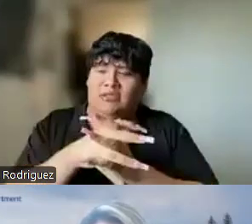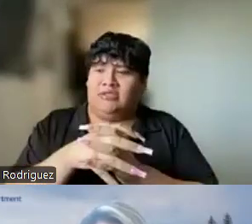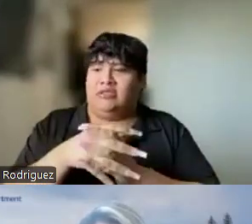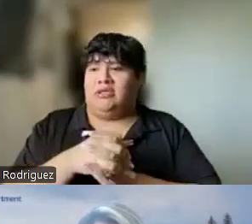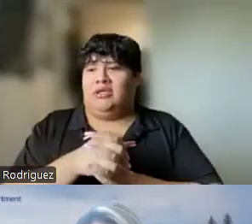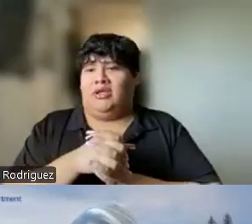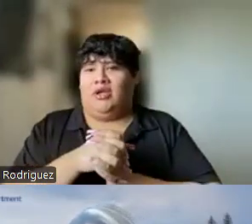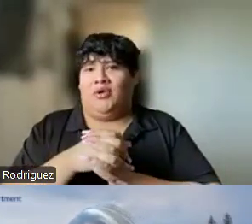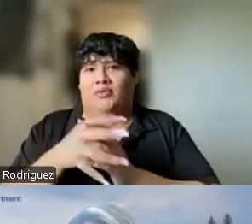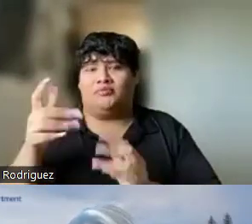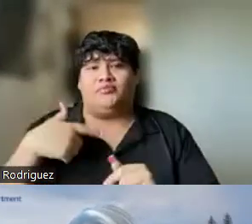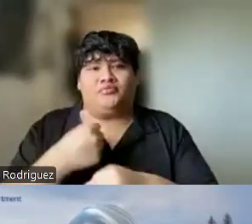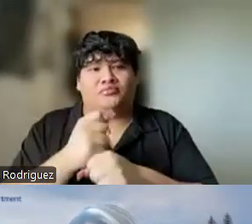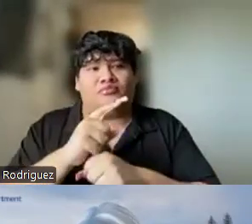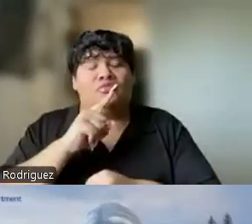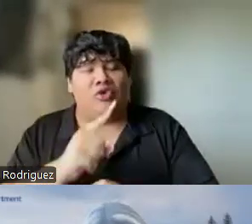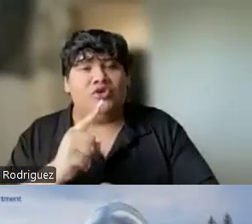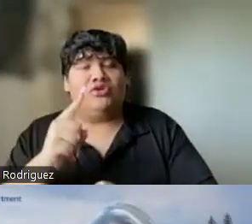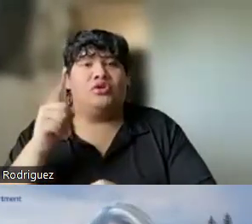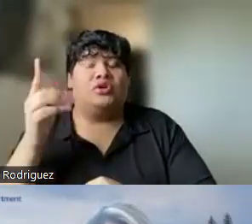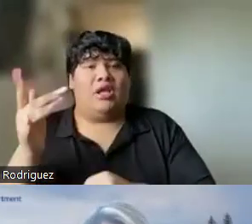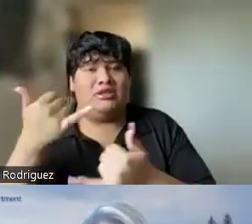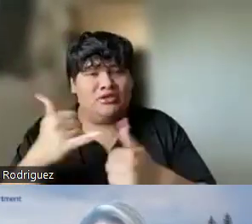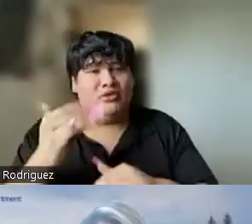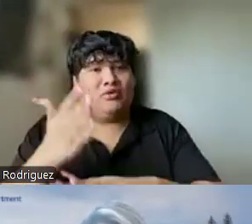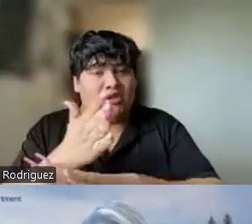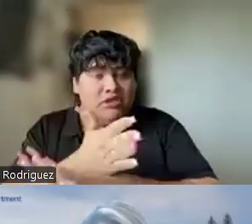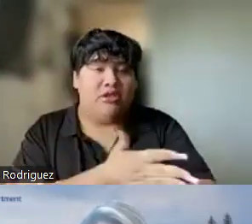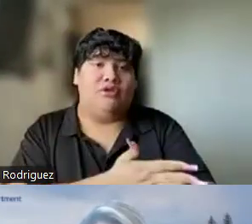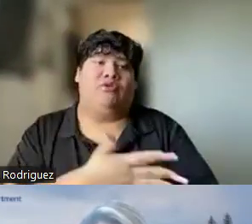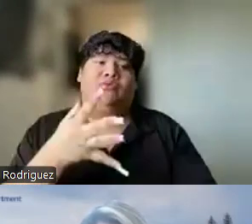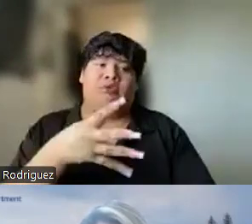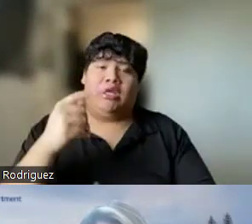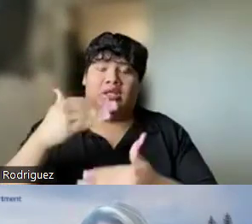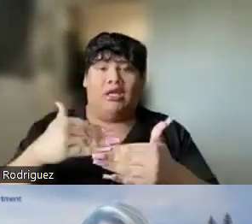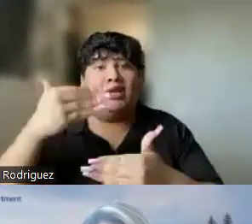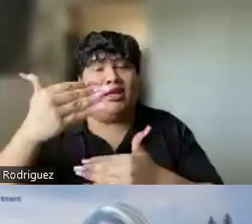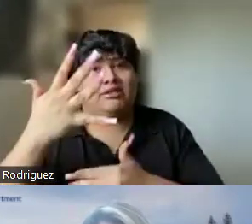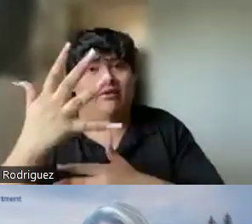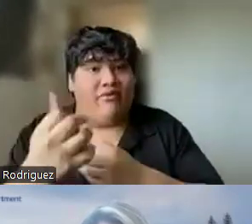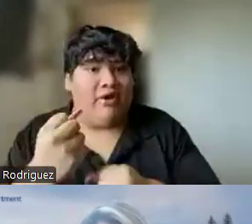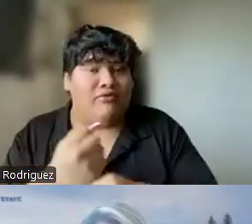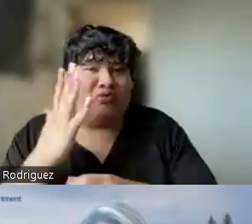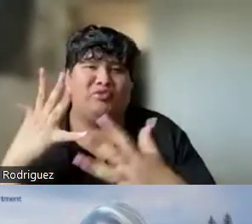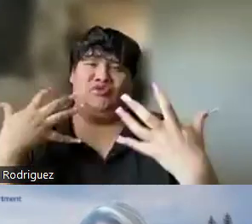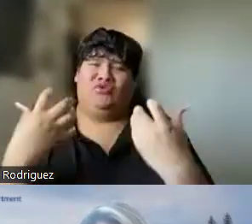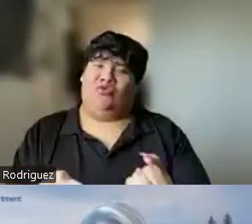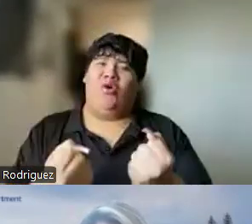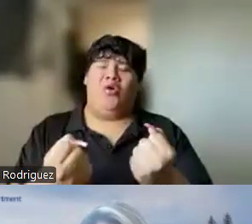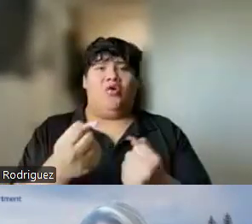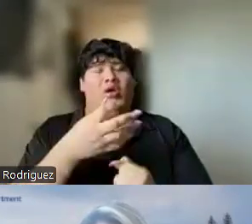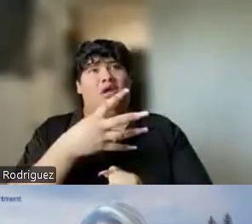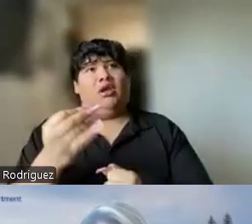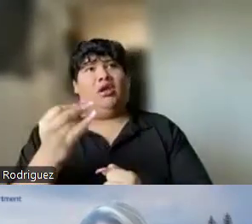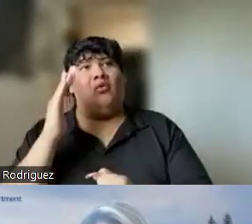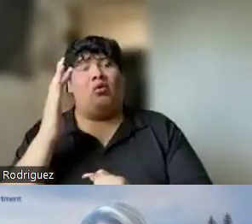for that. So making sure that continues and that the next 5 will be as strong and having all